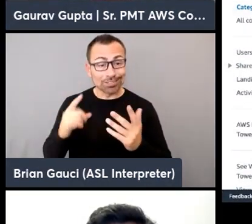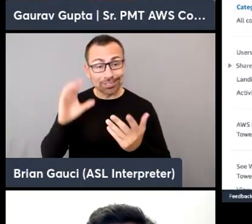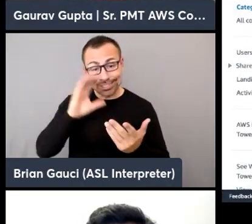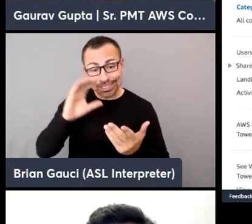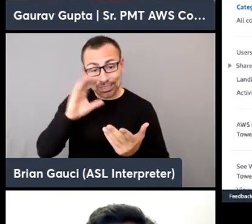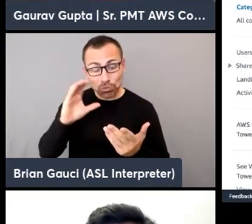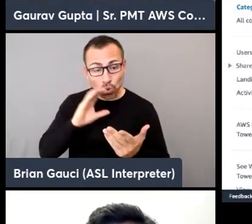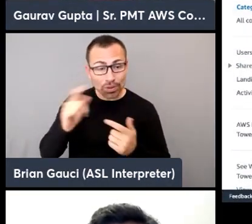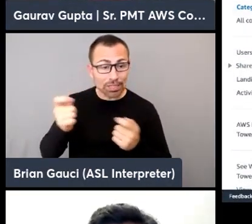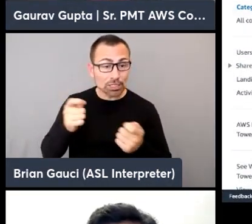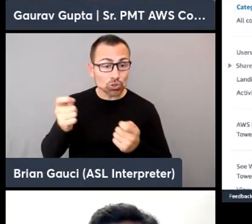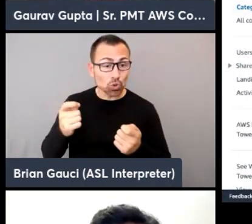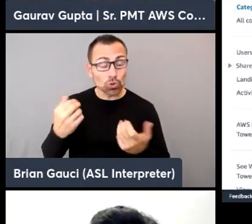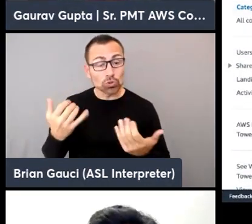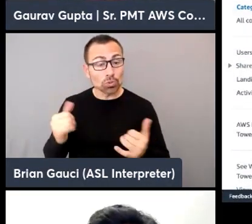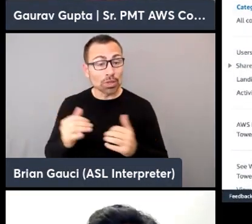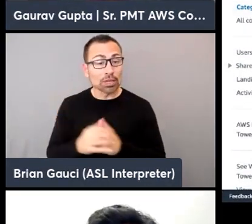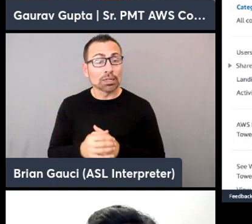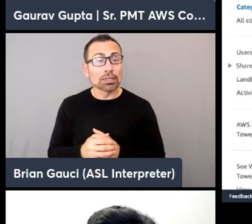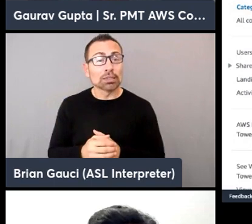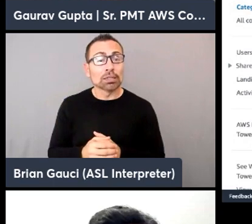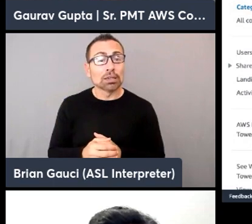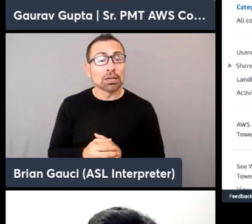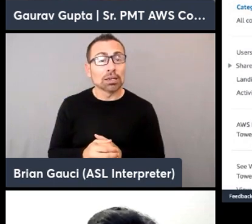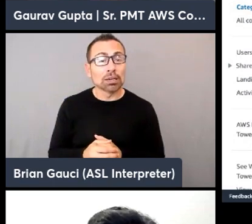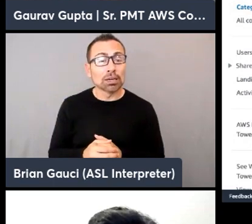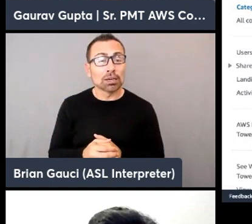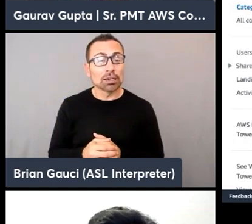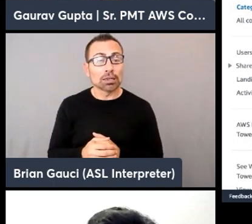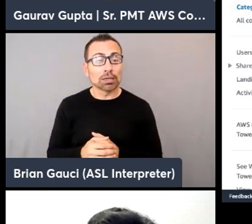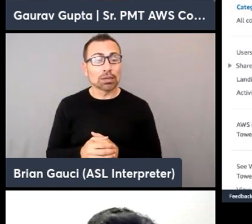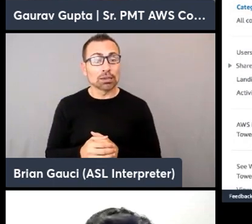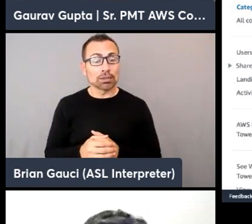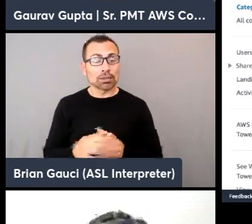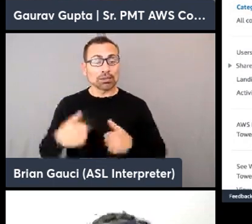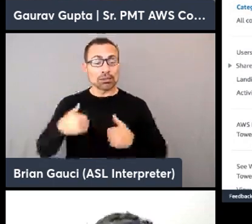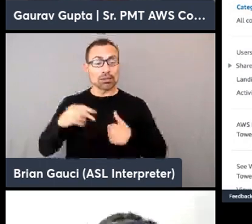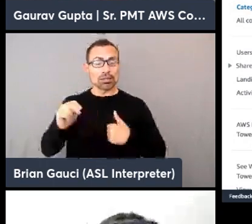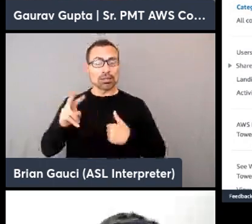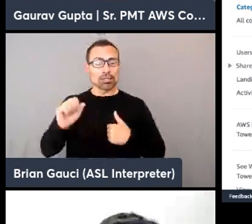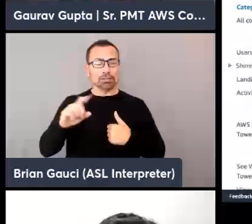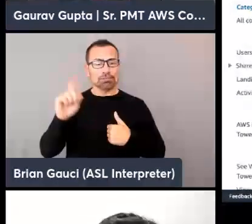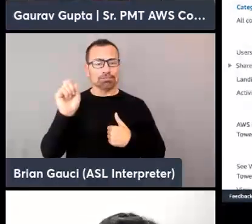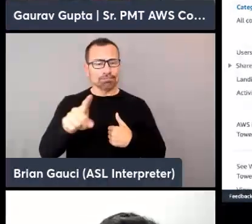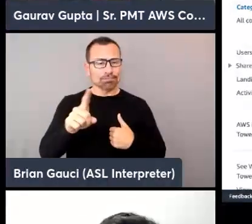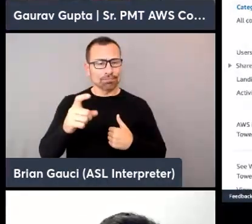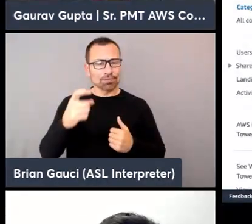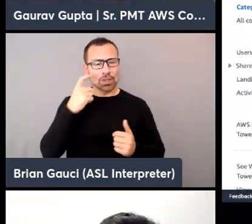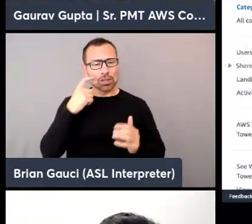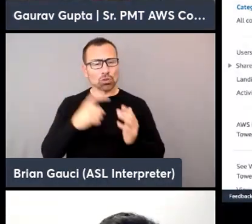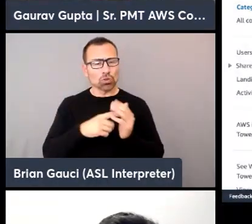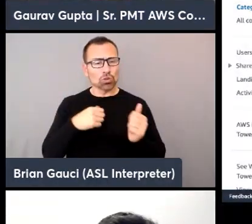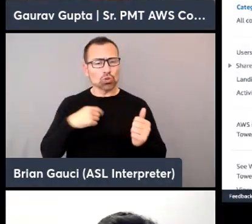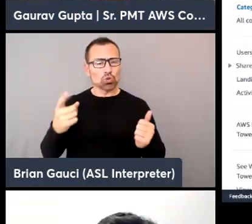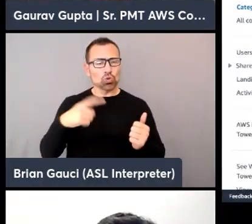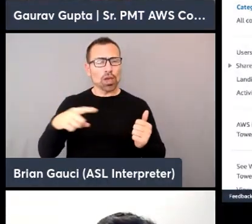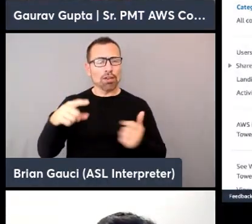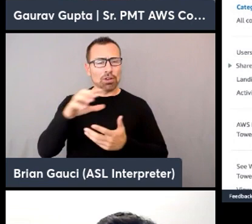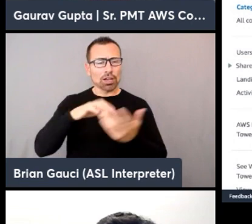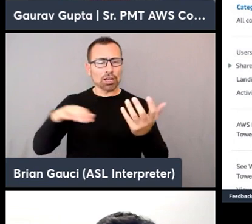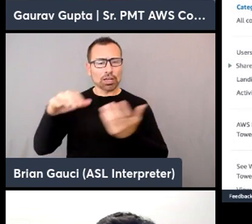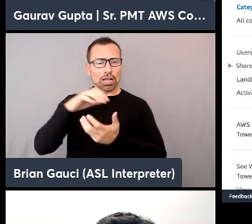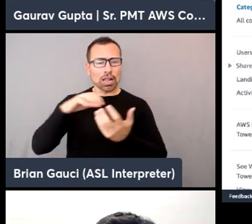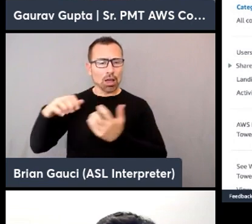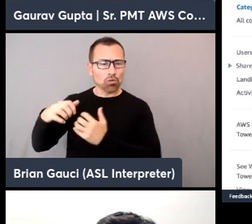these controls. Sure. And Gara, Now, quick question on that. mhm. I noticed, you also have a CloudFormation guard rule. Can you speak